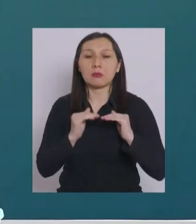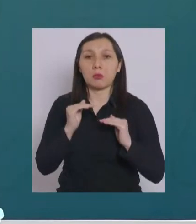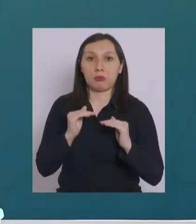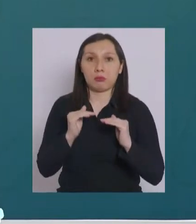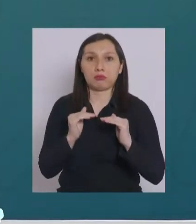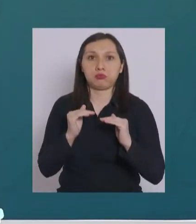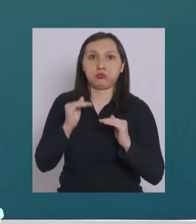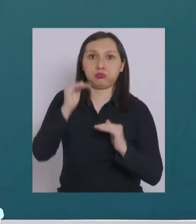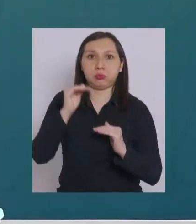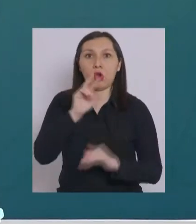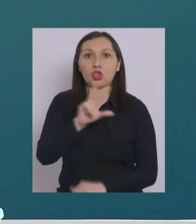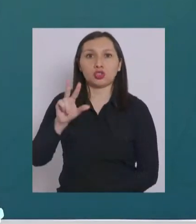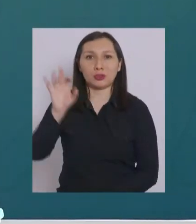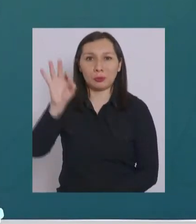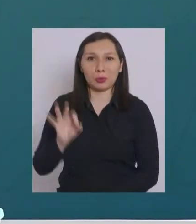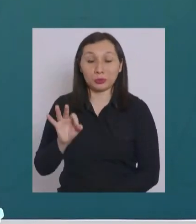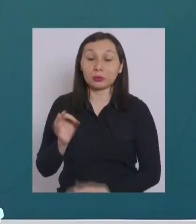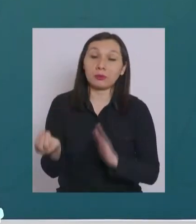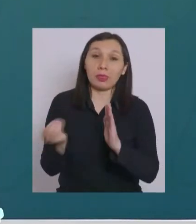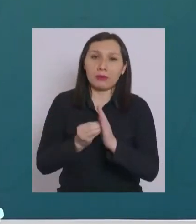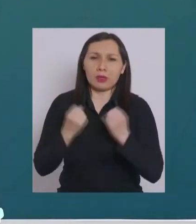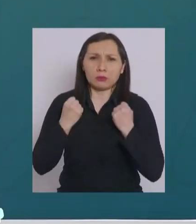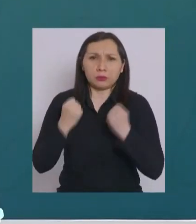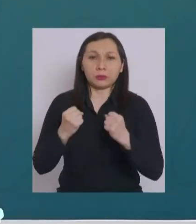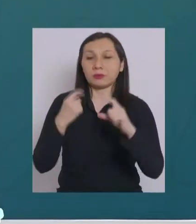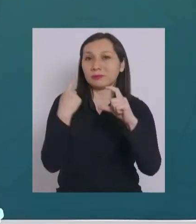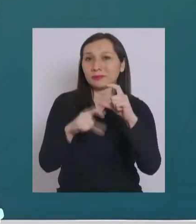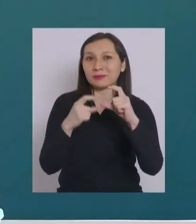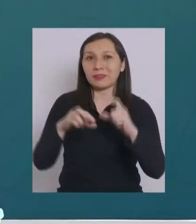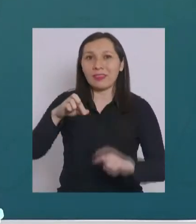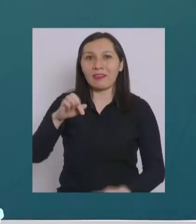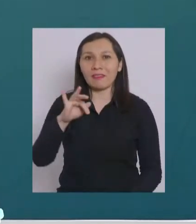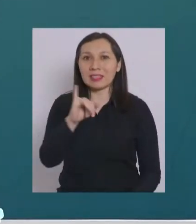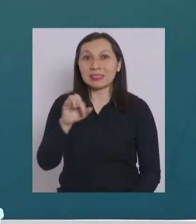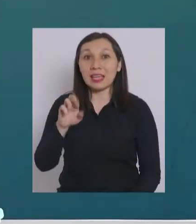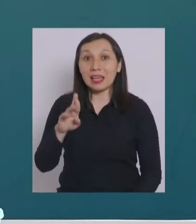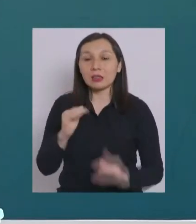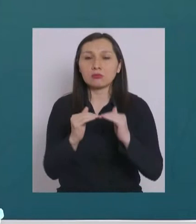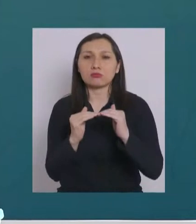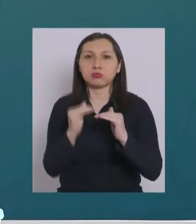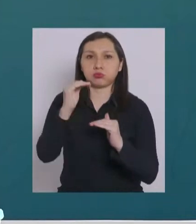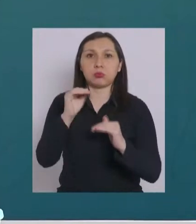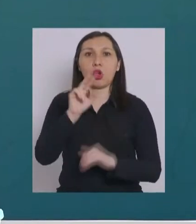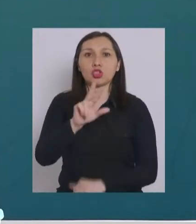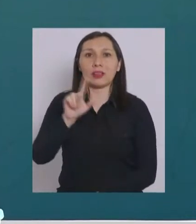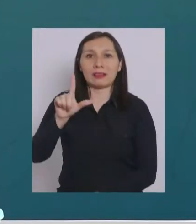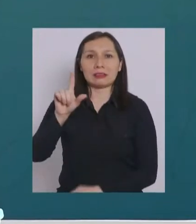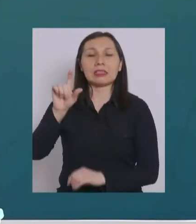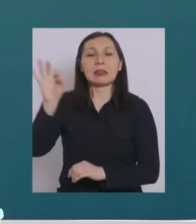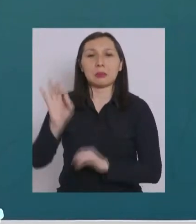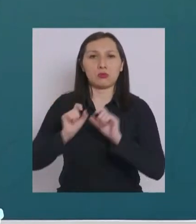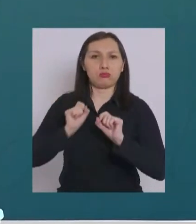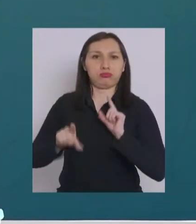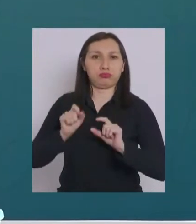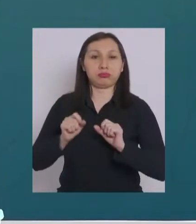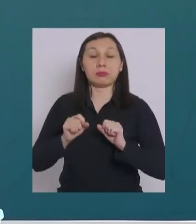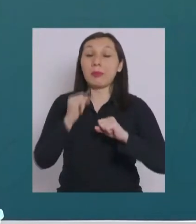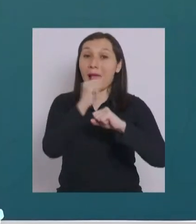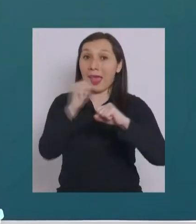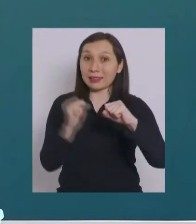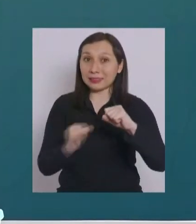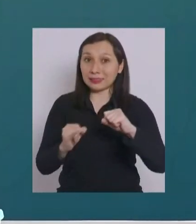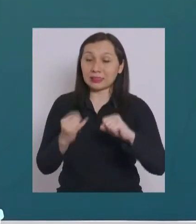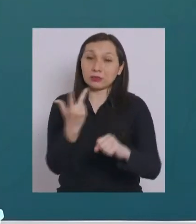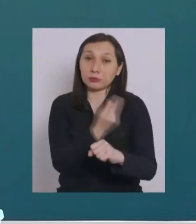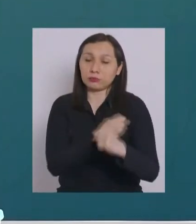an effectiveness of 88%. The booster shot with Pfizer, an effectiveness of 87%, and the booster